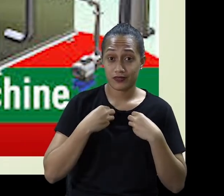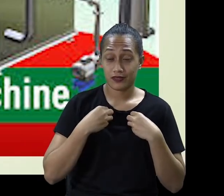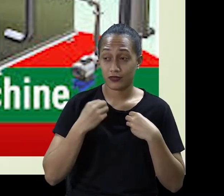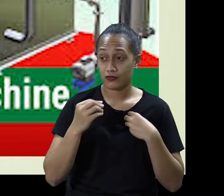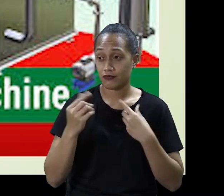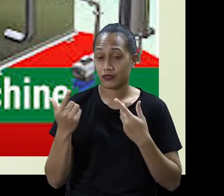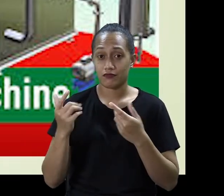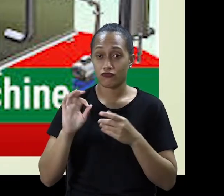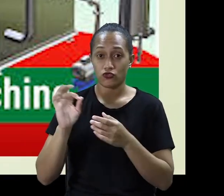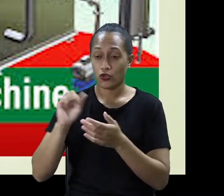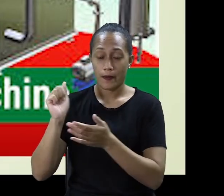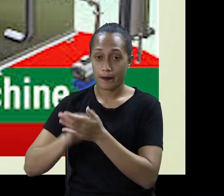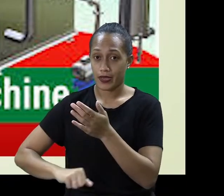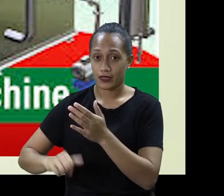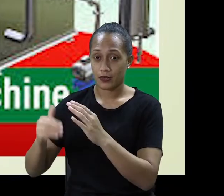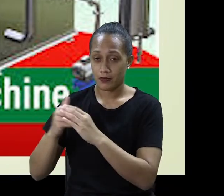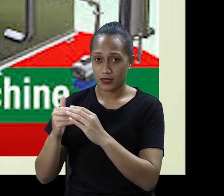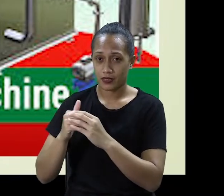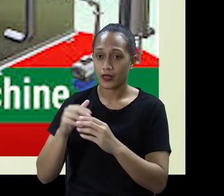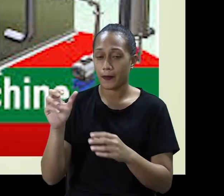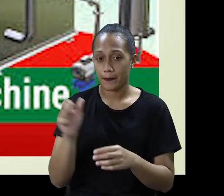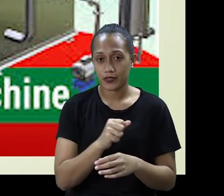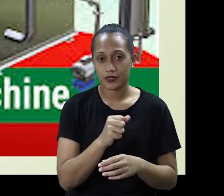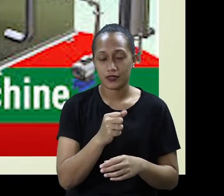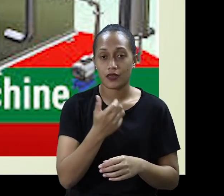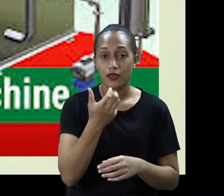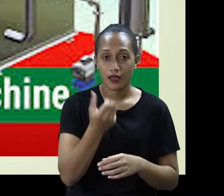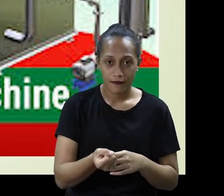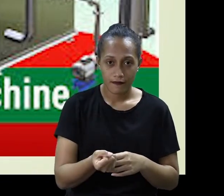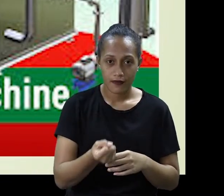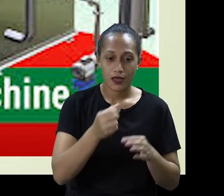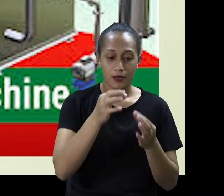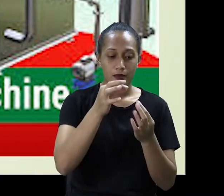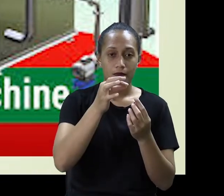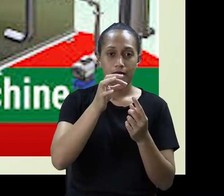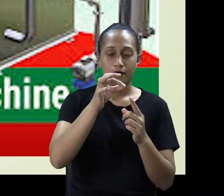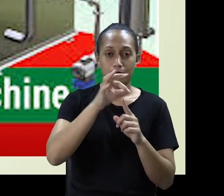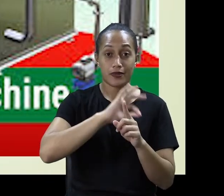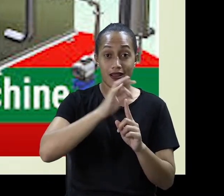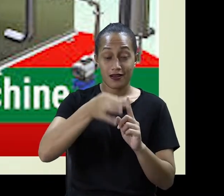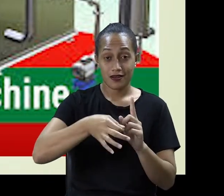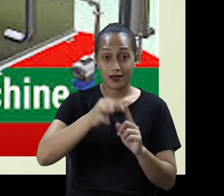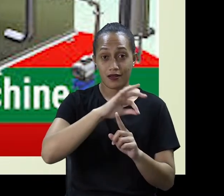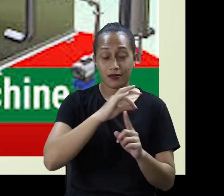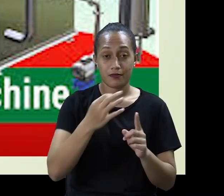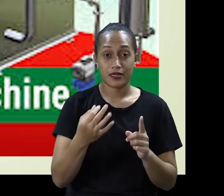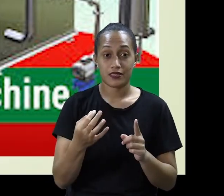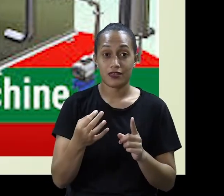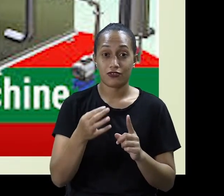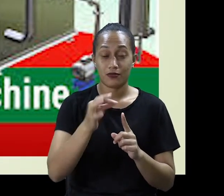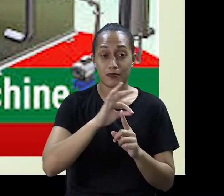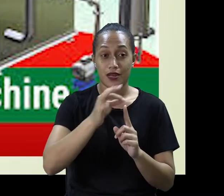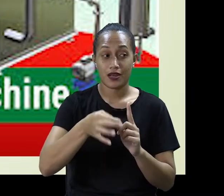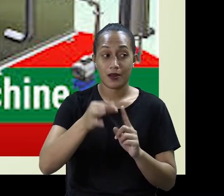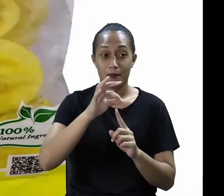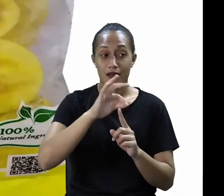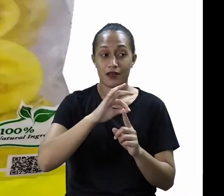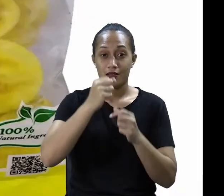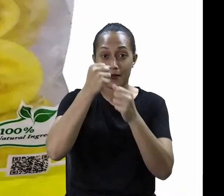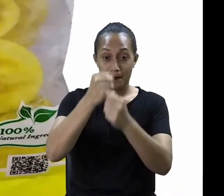my business, I have to make sure my final produce is all in good condition and ready to